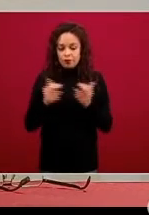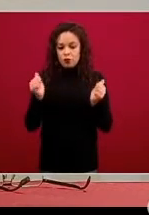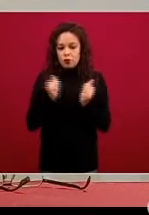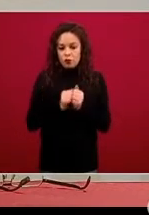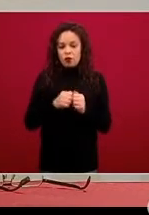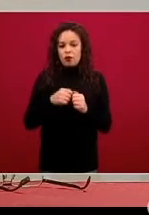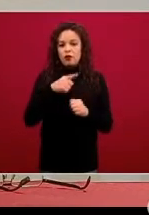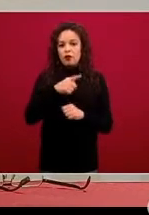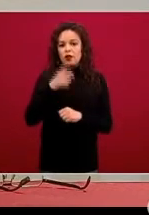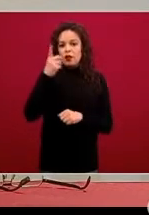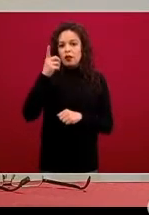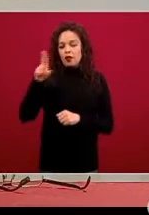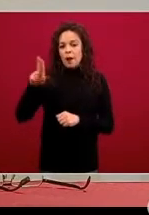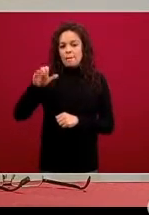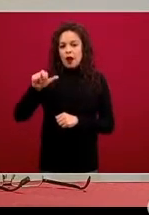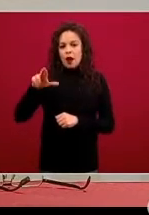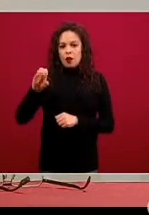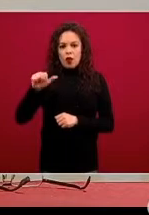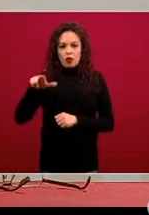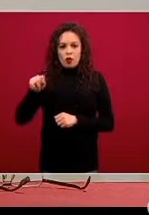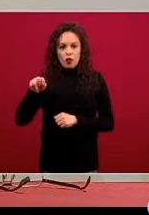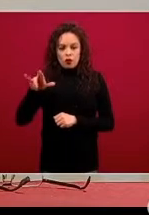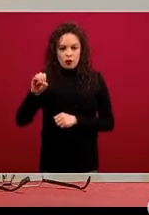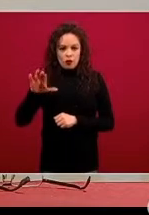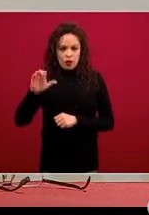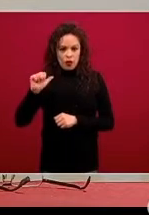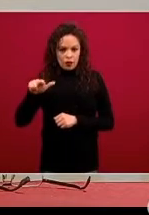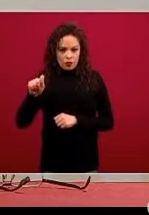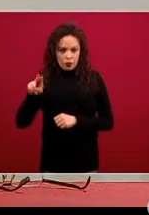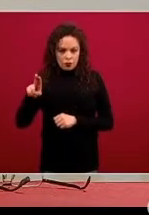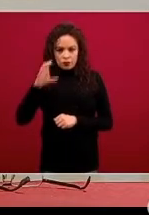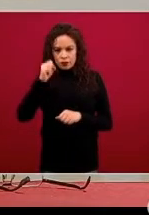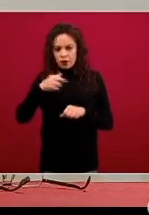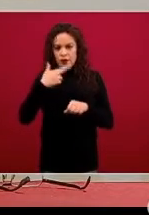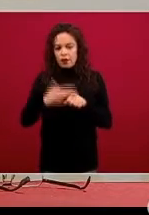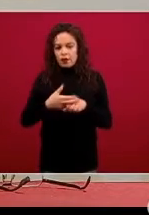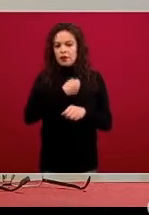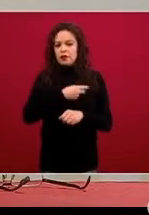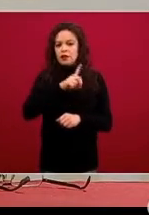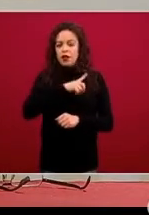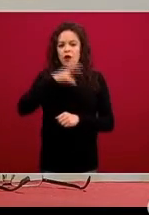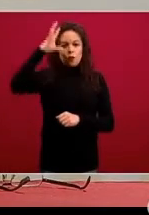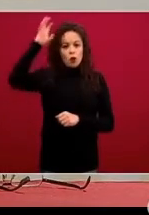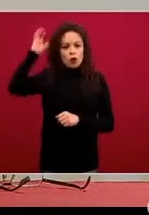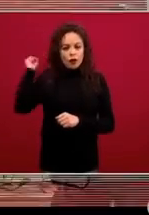third meeting. The third week we have this meeting with the different